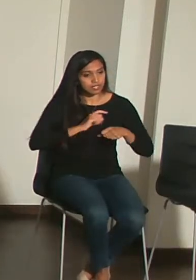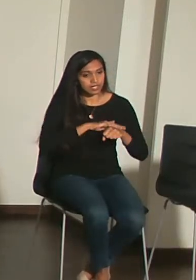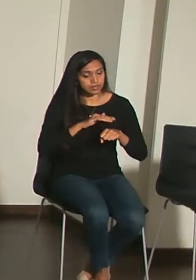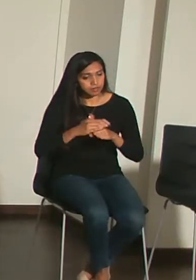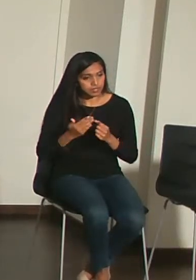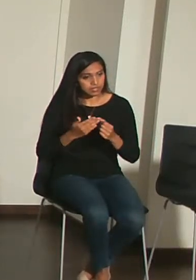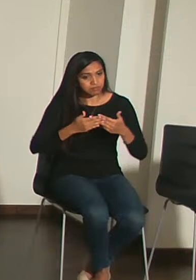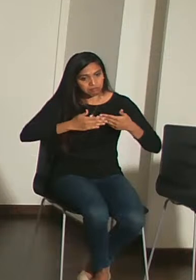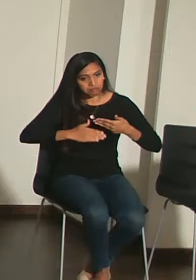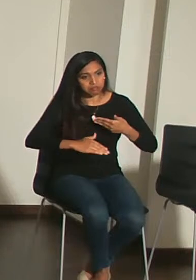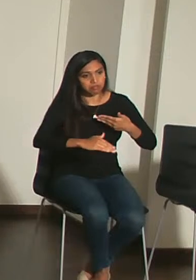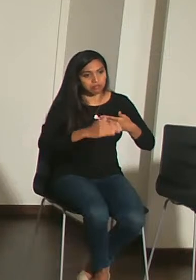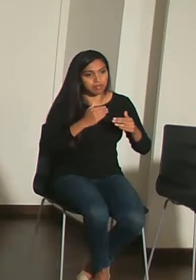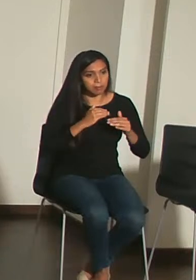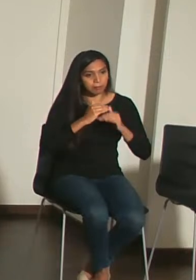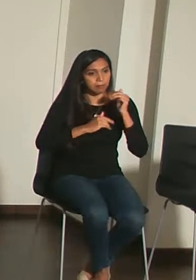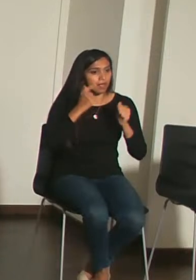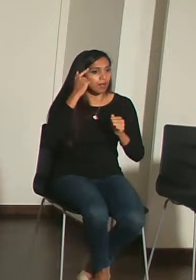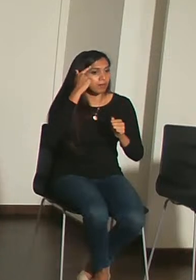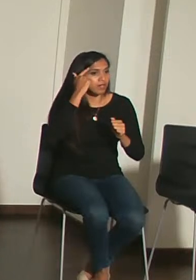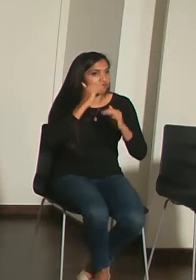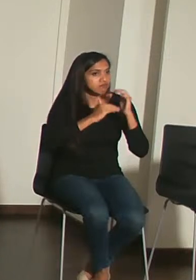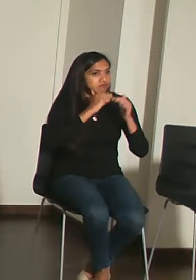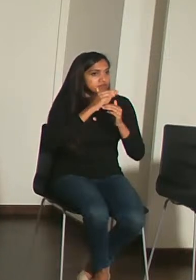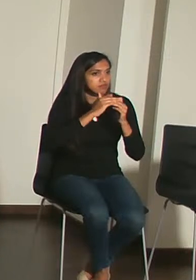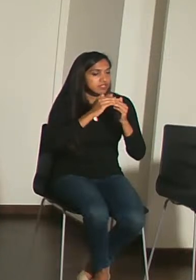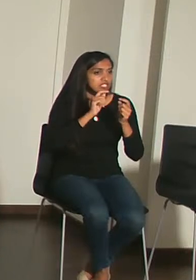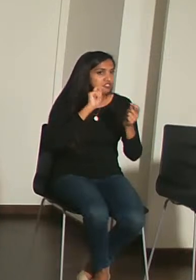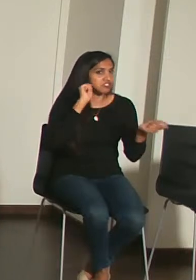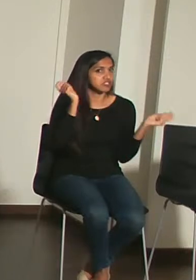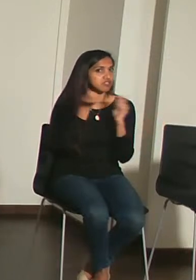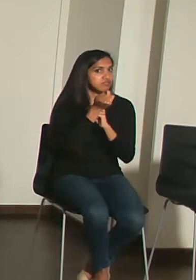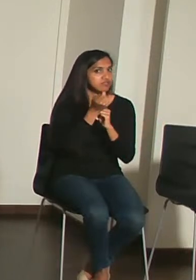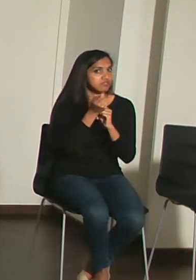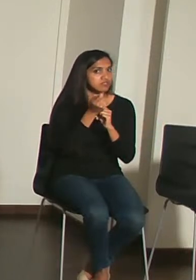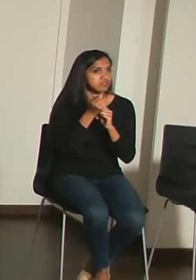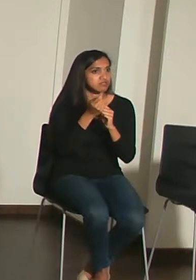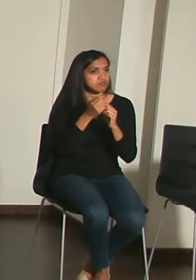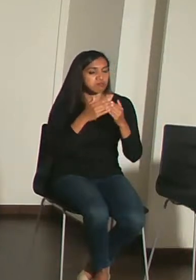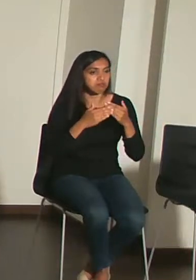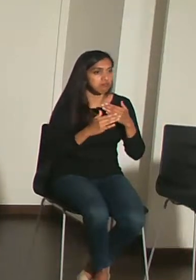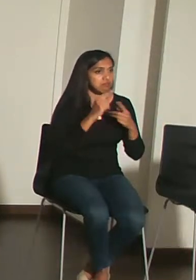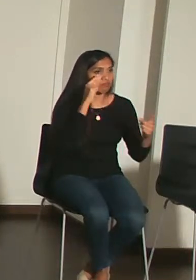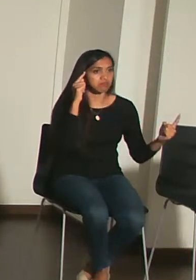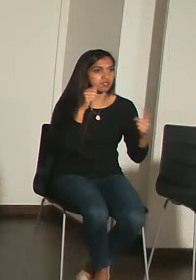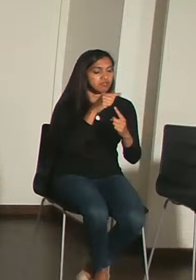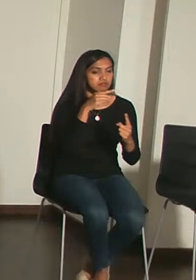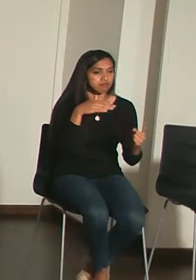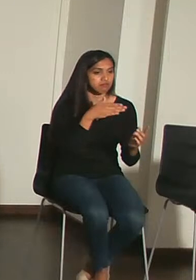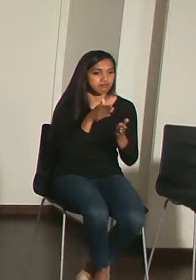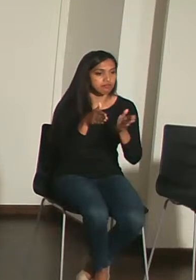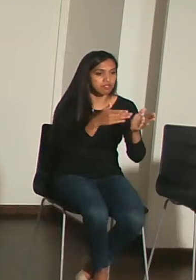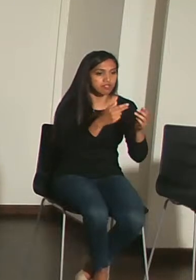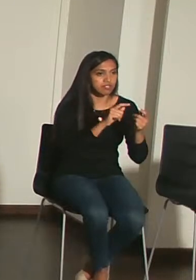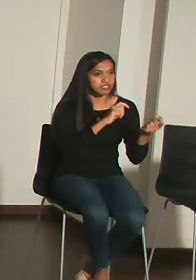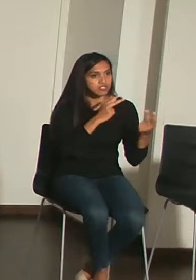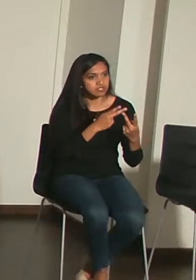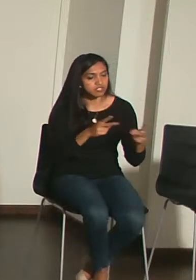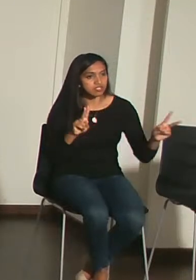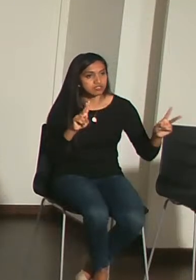forward into becoming something else. And that perhaps has a longer